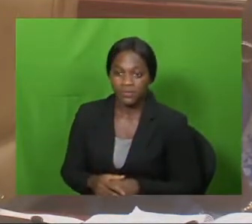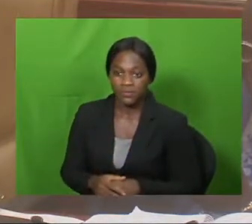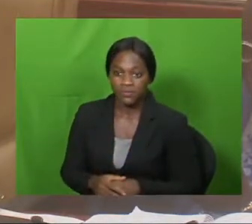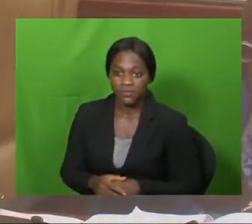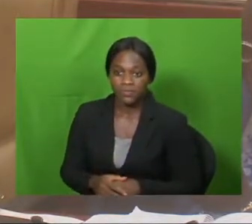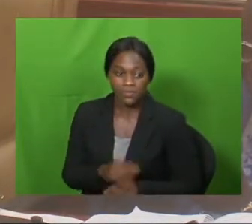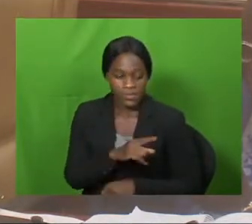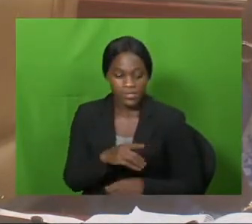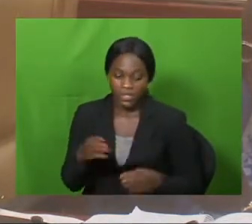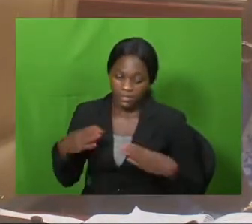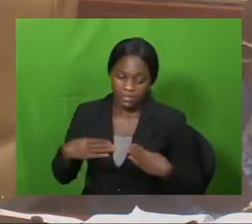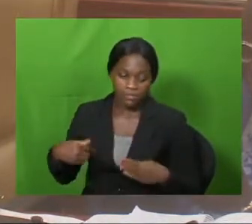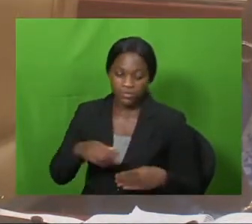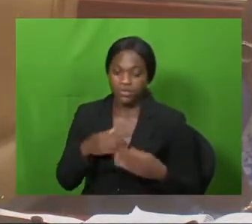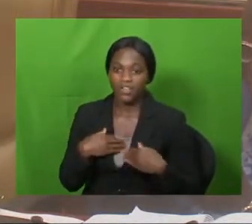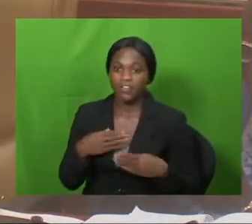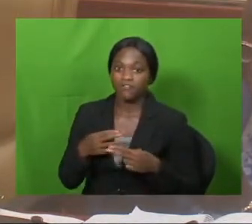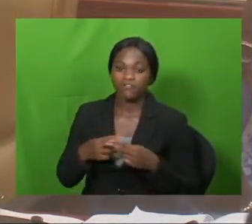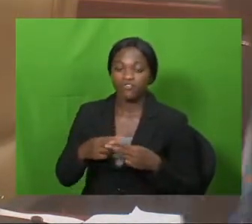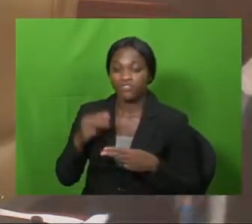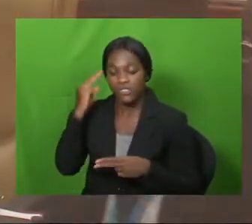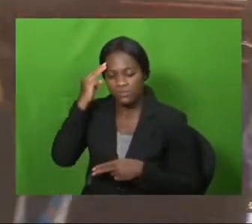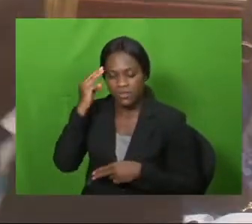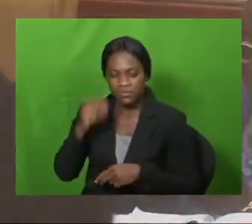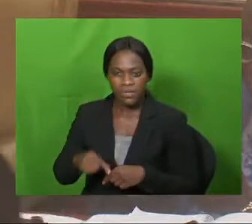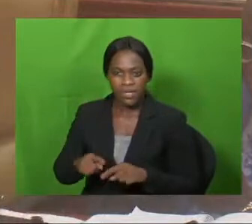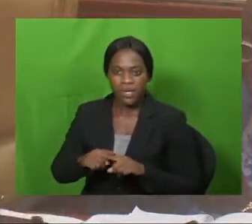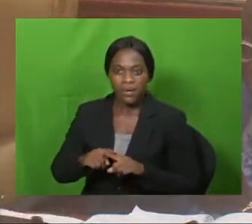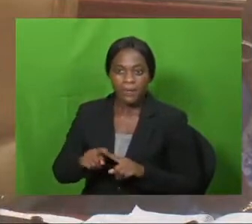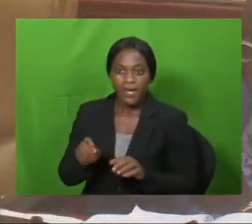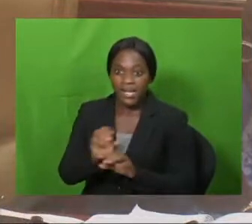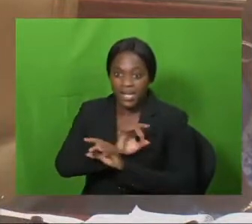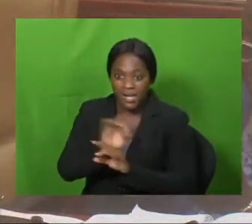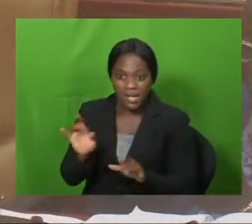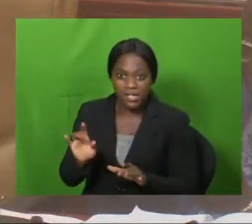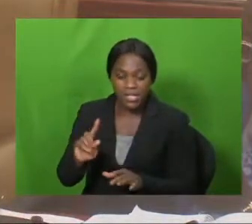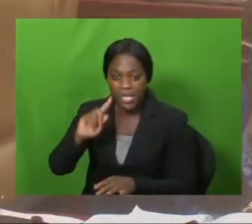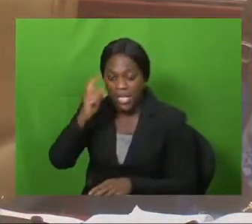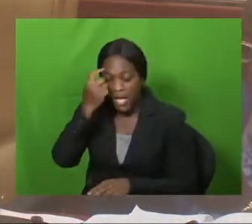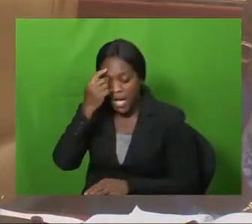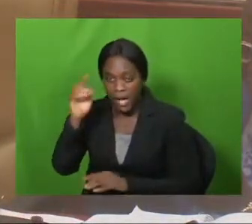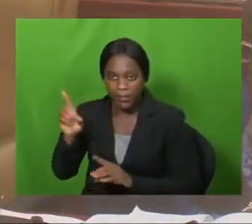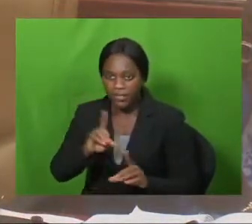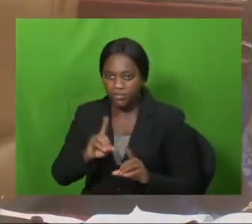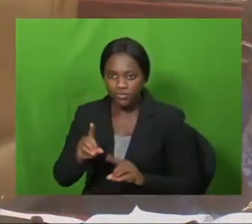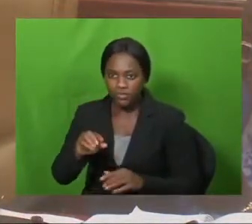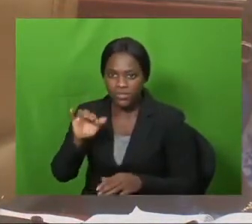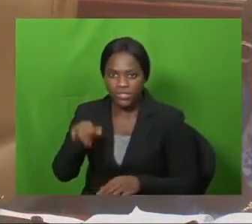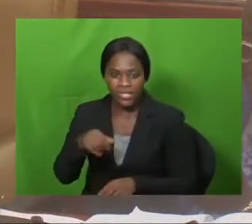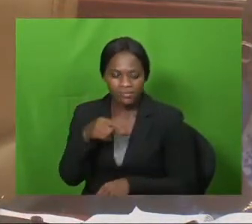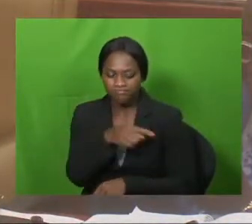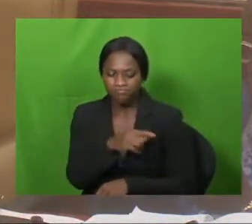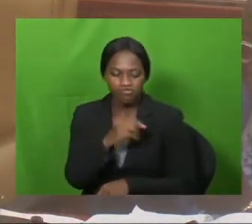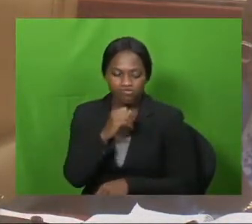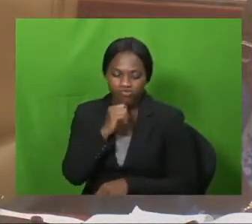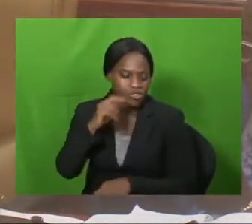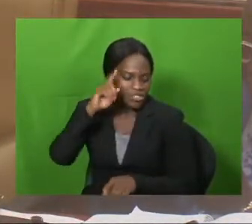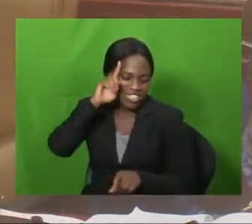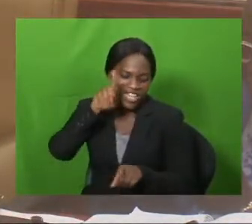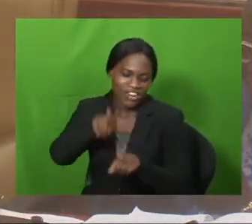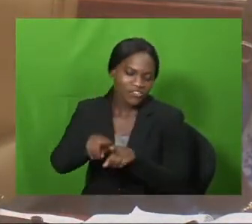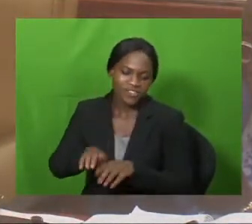memory. But there is nothing that this government has attempted to do which has not been opposed by our friends on the other